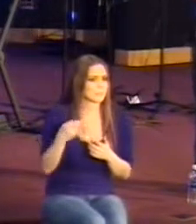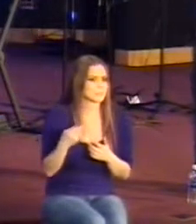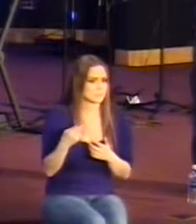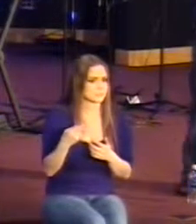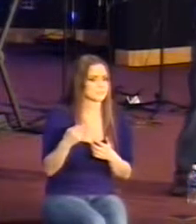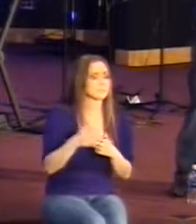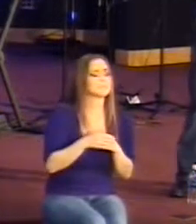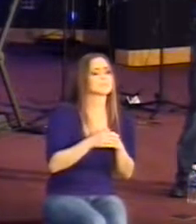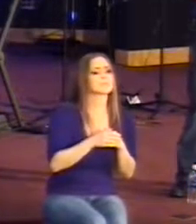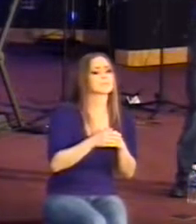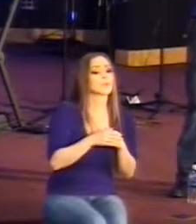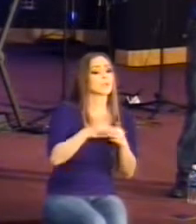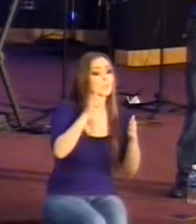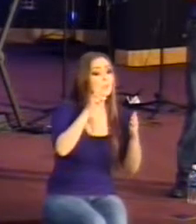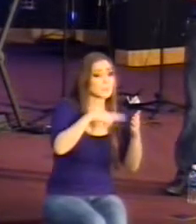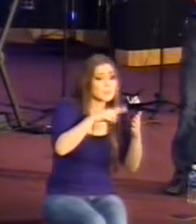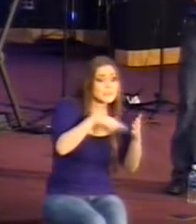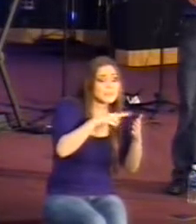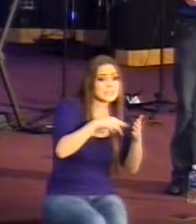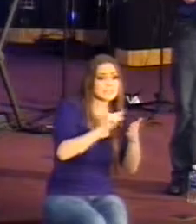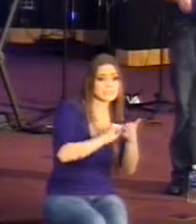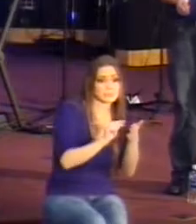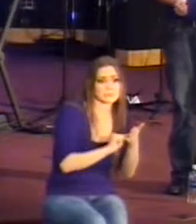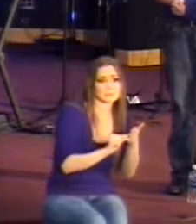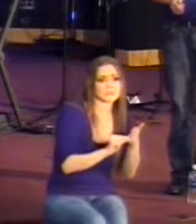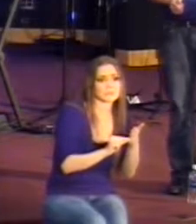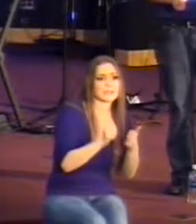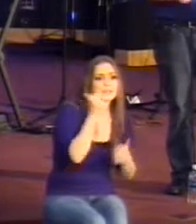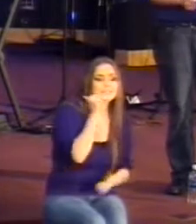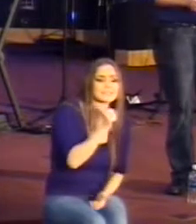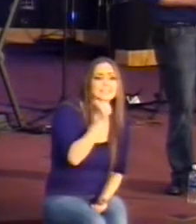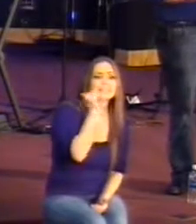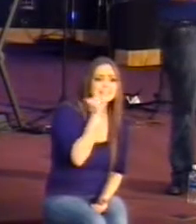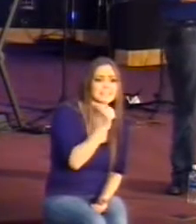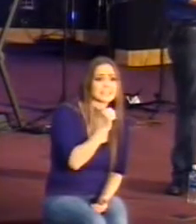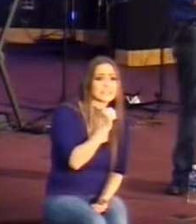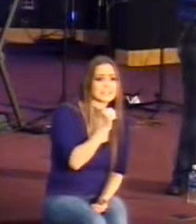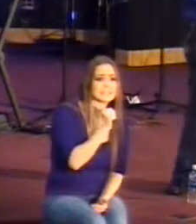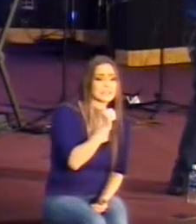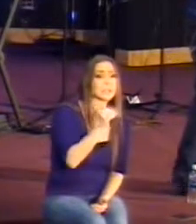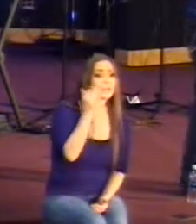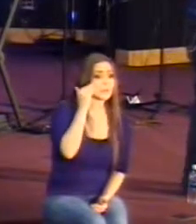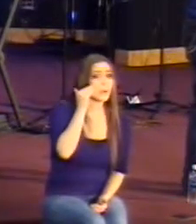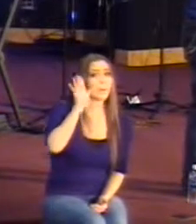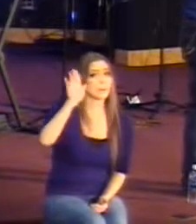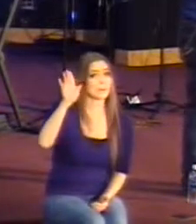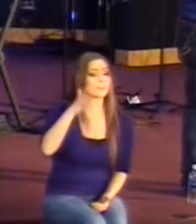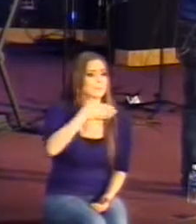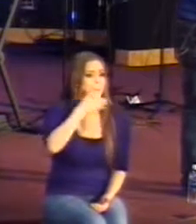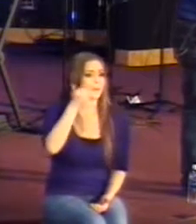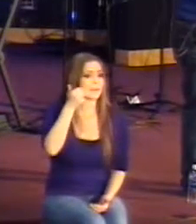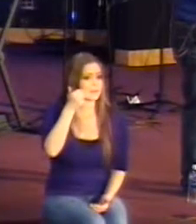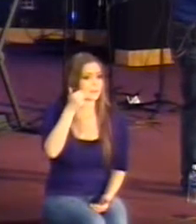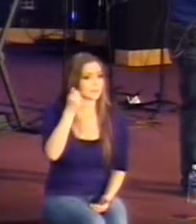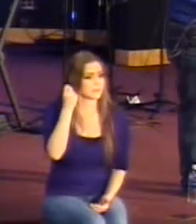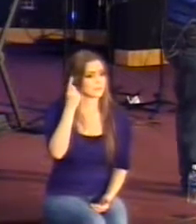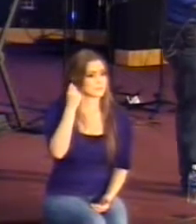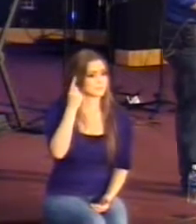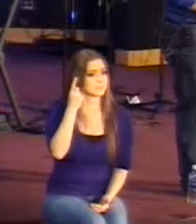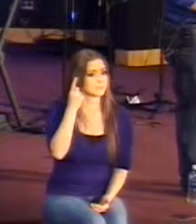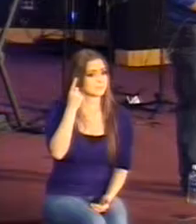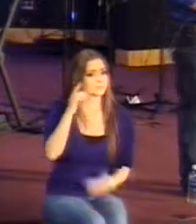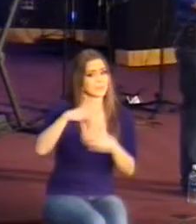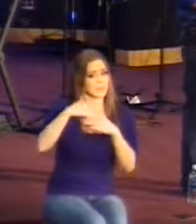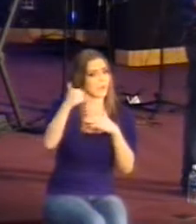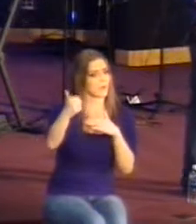Read scripture. Read the word of God daily so that you know him better and you can understand what he may be